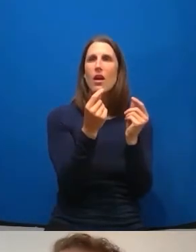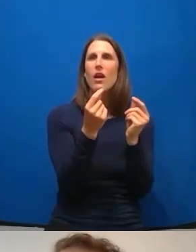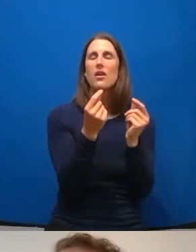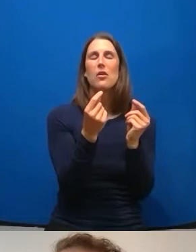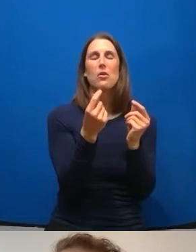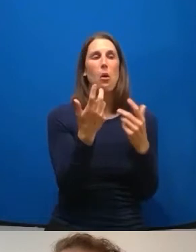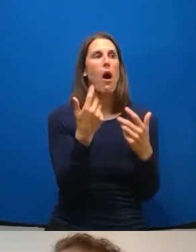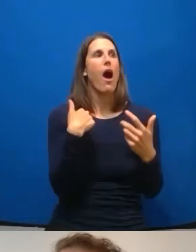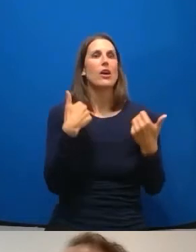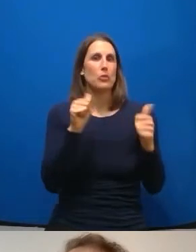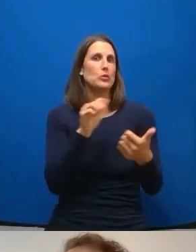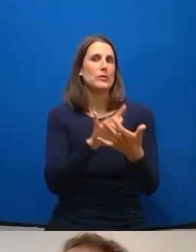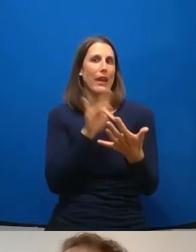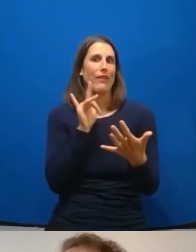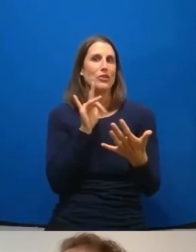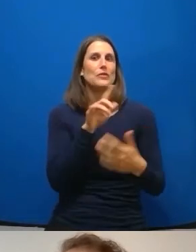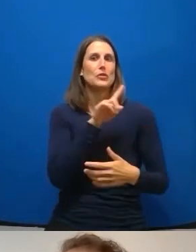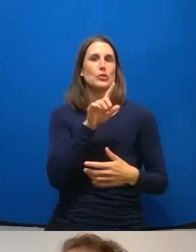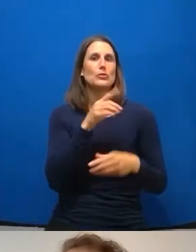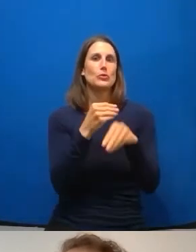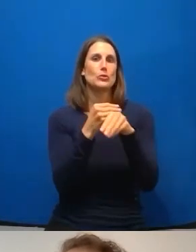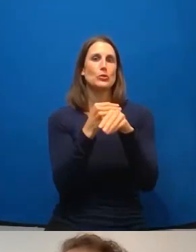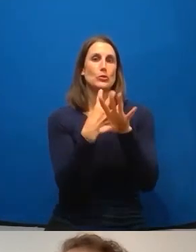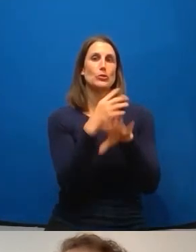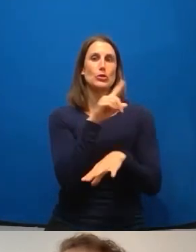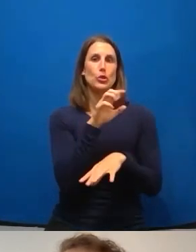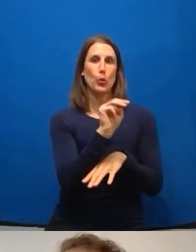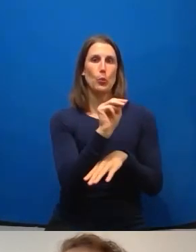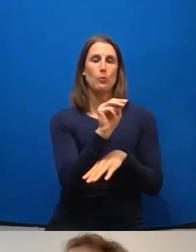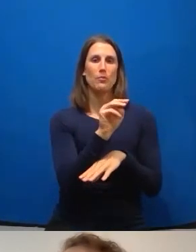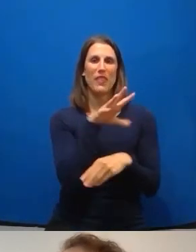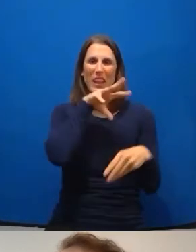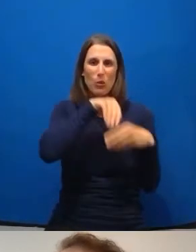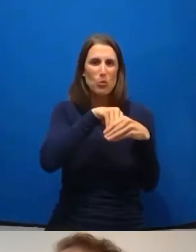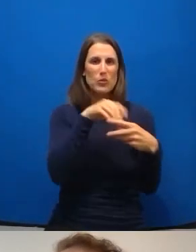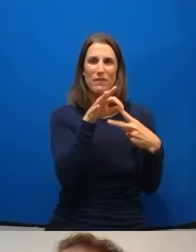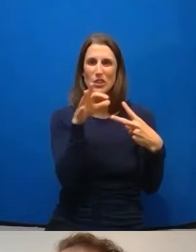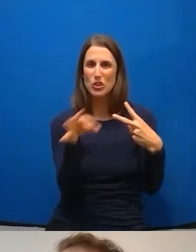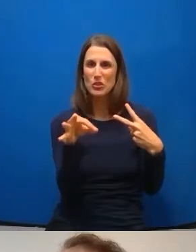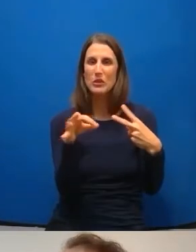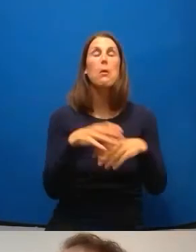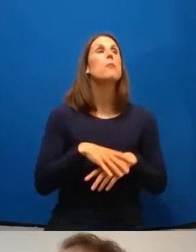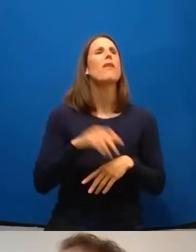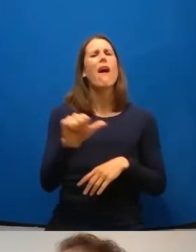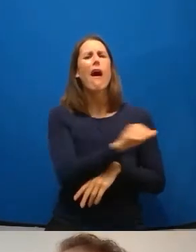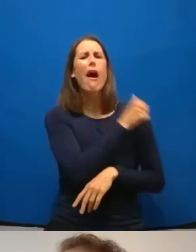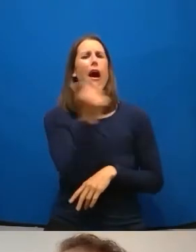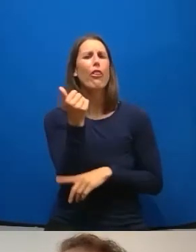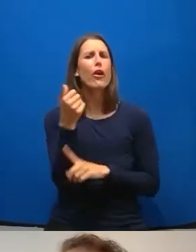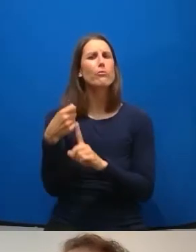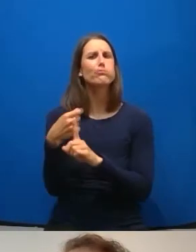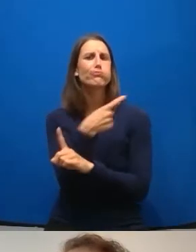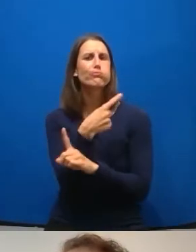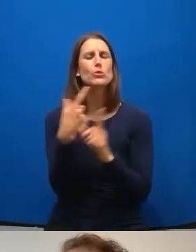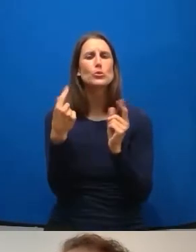Zoom. But yeah, I mean, I like to keep it simple with just like lots of games and guessing games is kind of